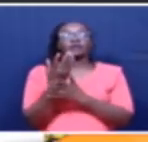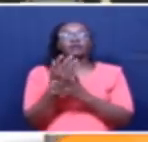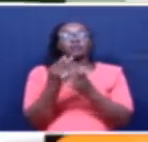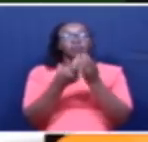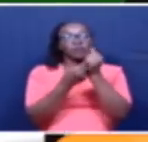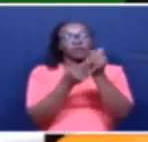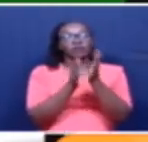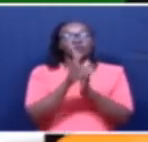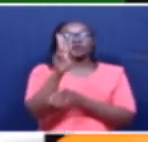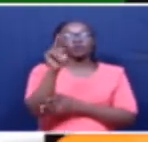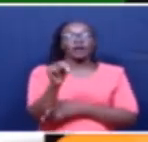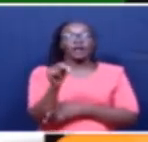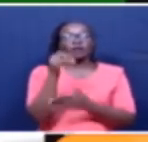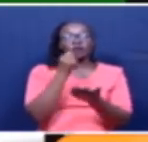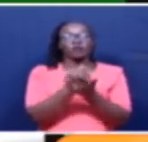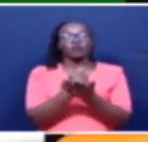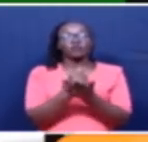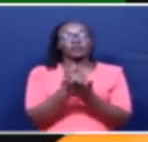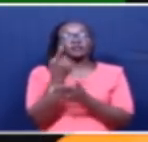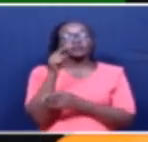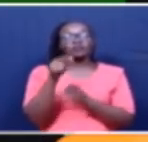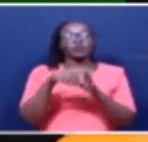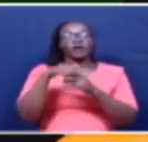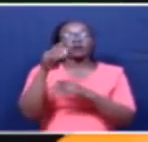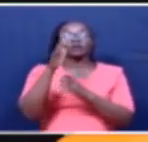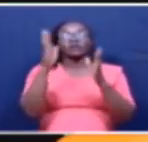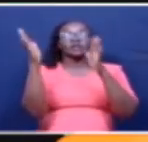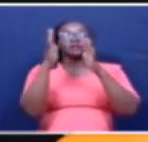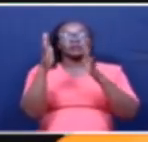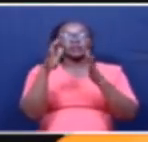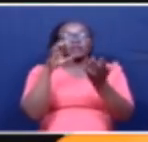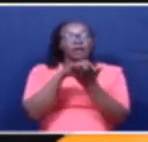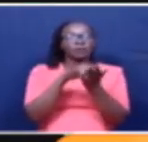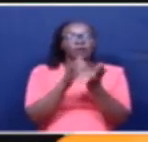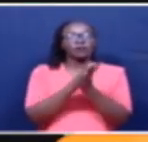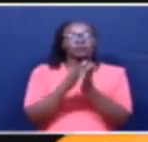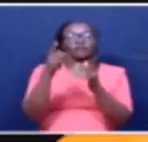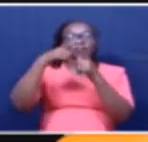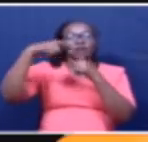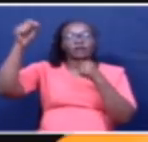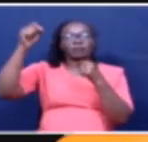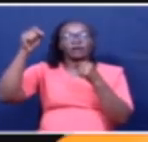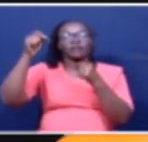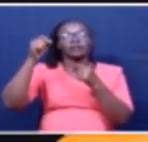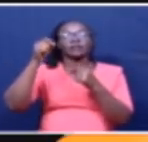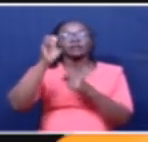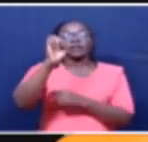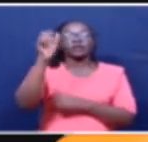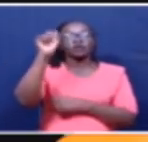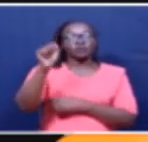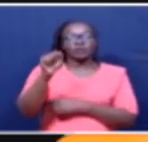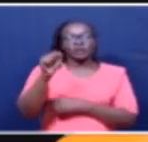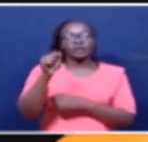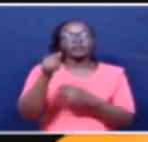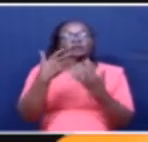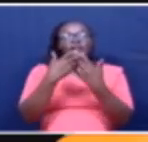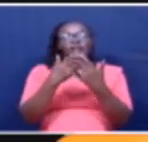with the United Nations Office for Outer Space Affairs and the Japan Aerospace Exploration